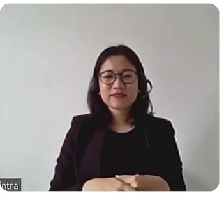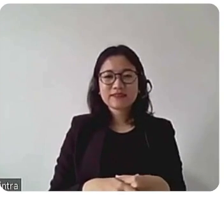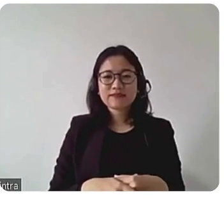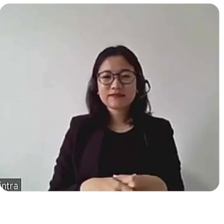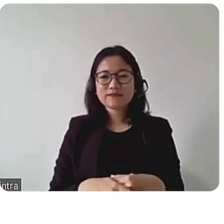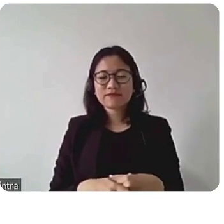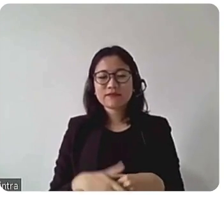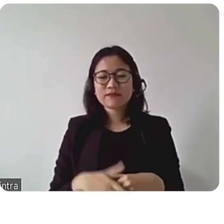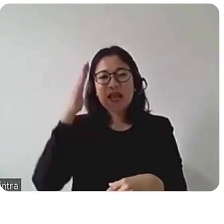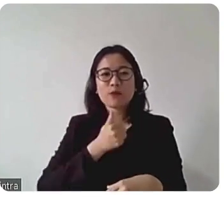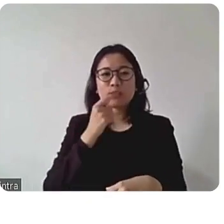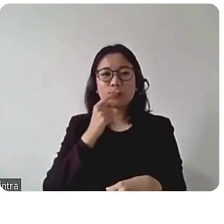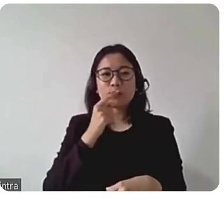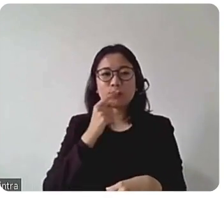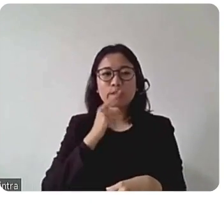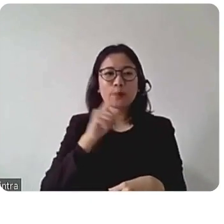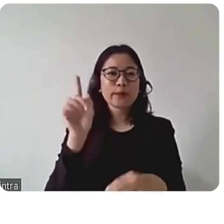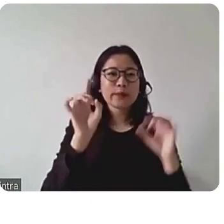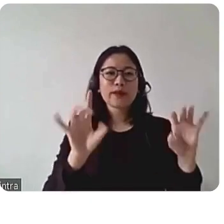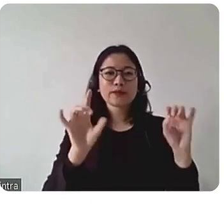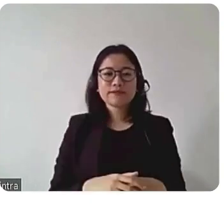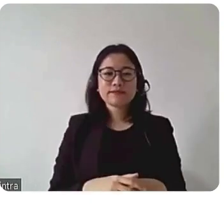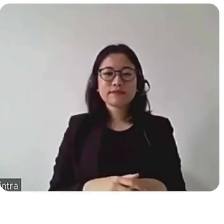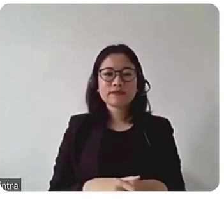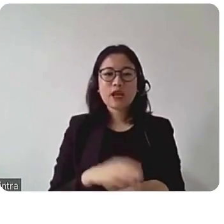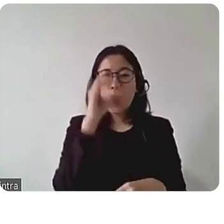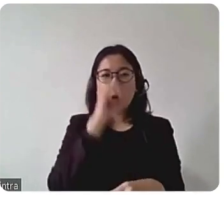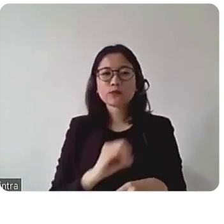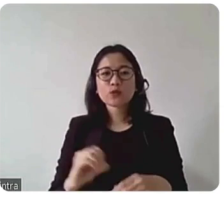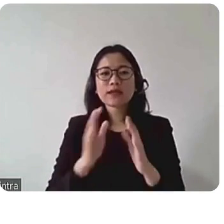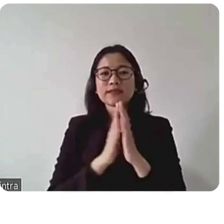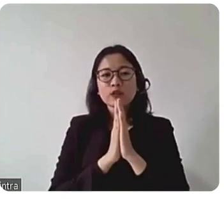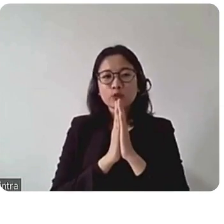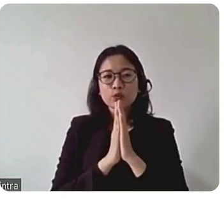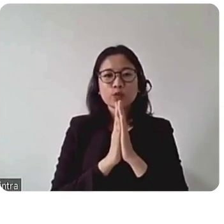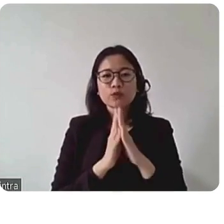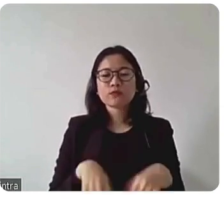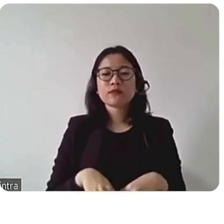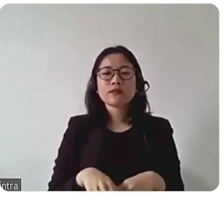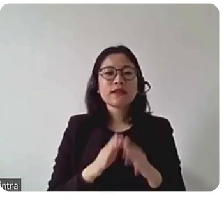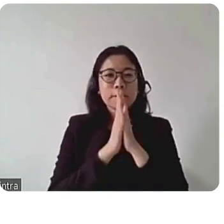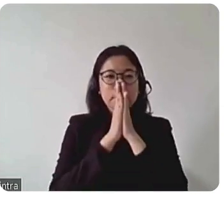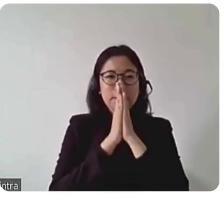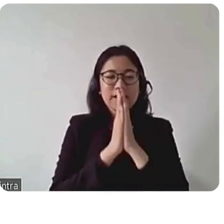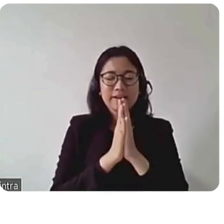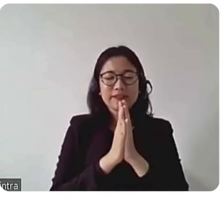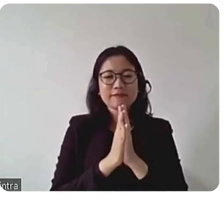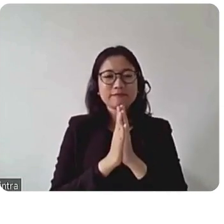Assalamualaikum warahmatullahi wabarakatuh. Om Swastiastu, Namo Buddhaya, Salam Sejahtera.